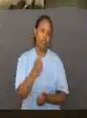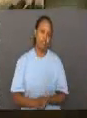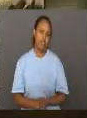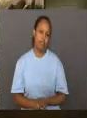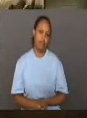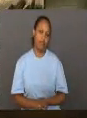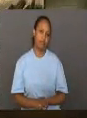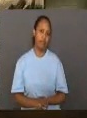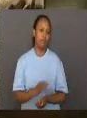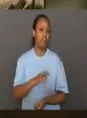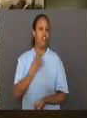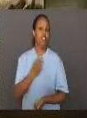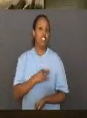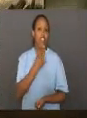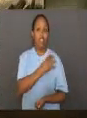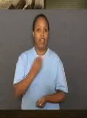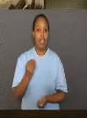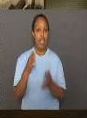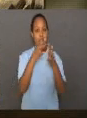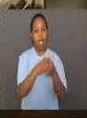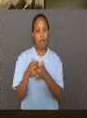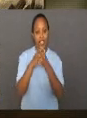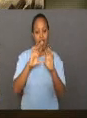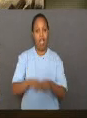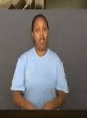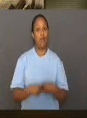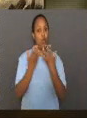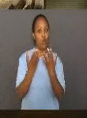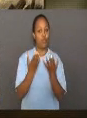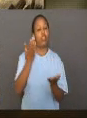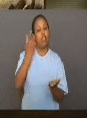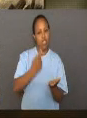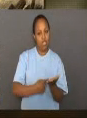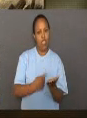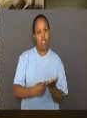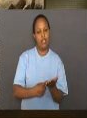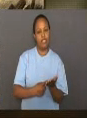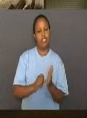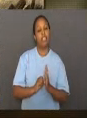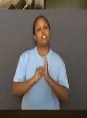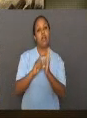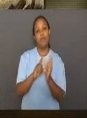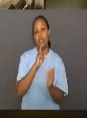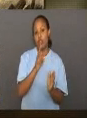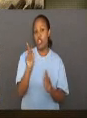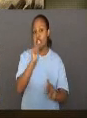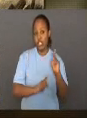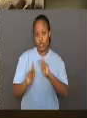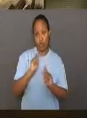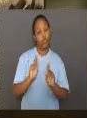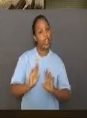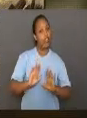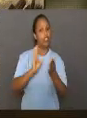The French and the American revolutions are examples of people fighting for